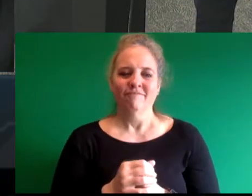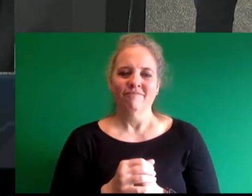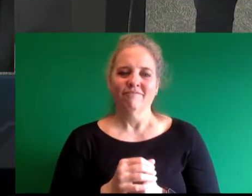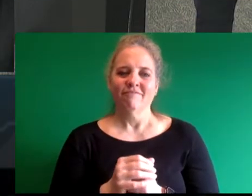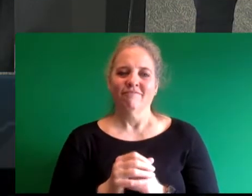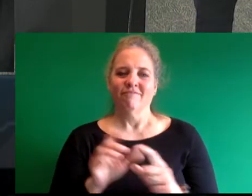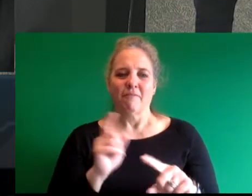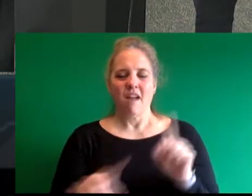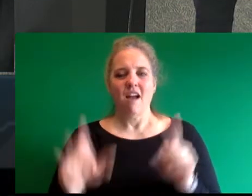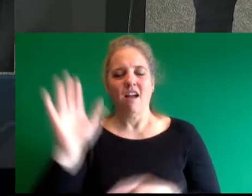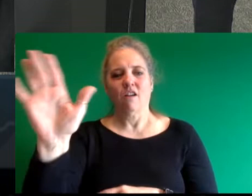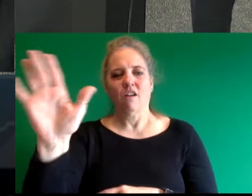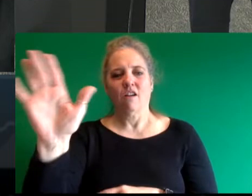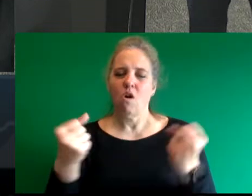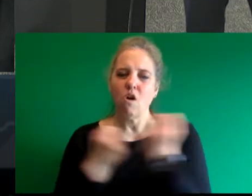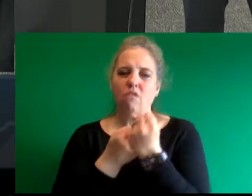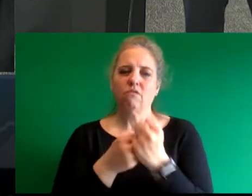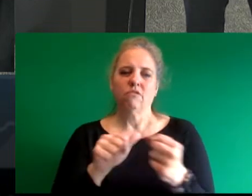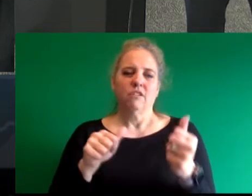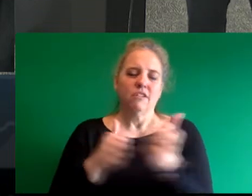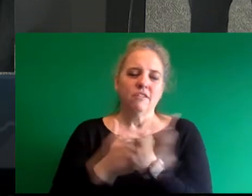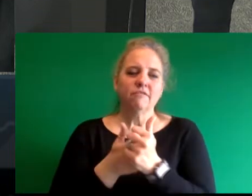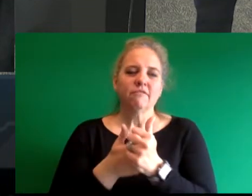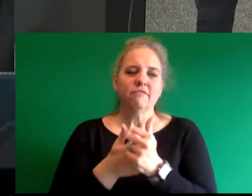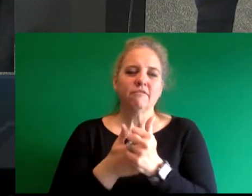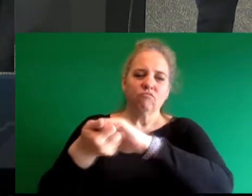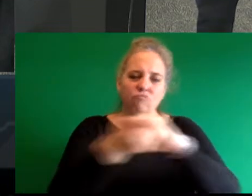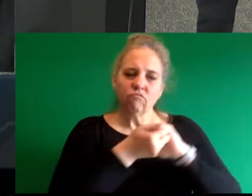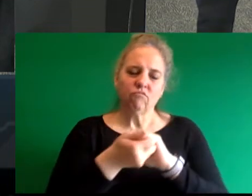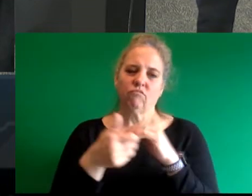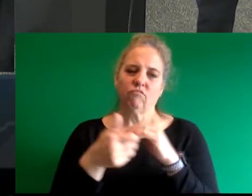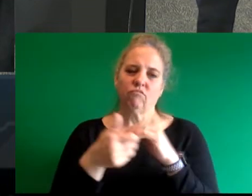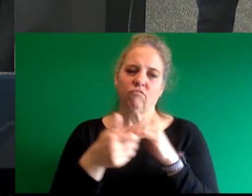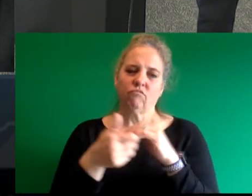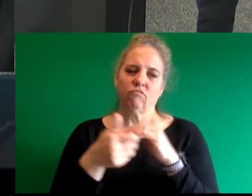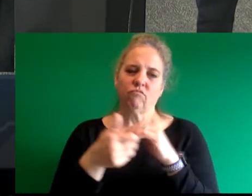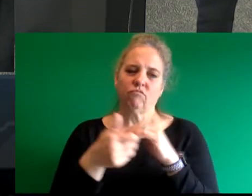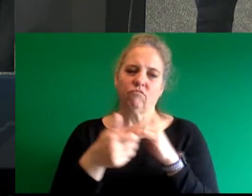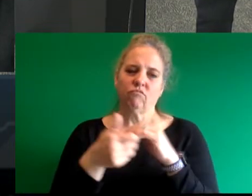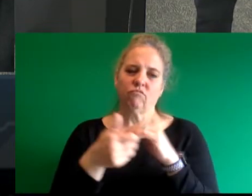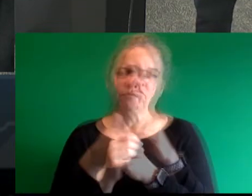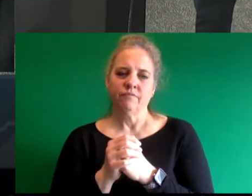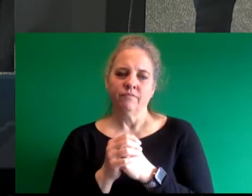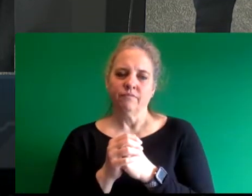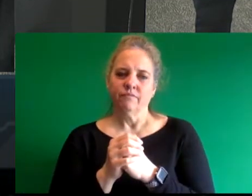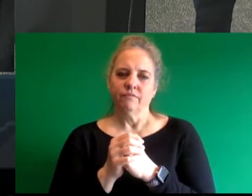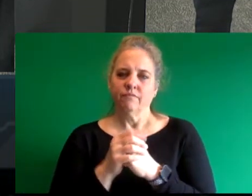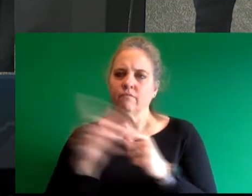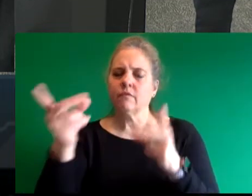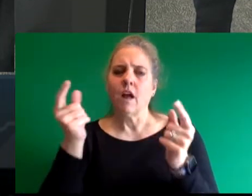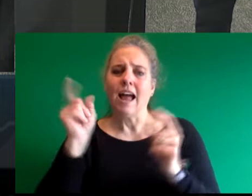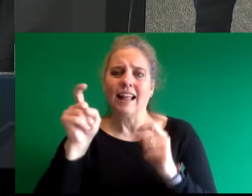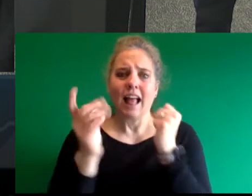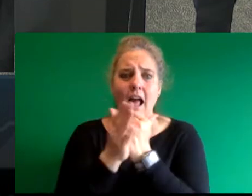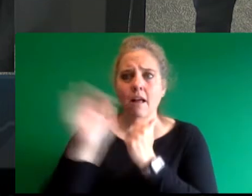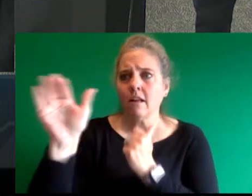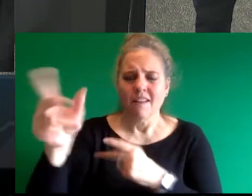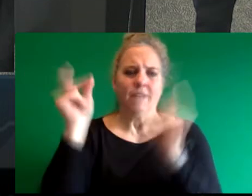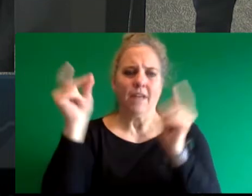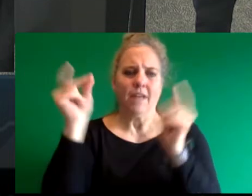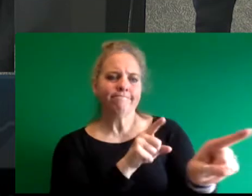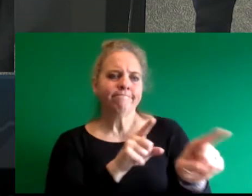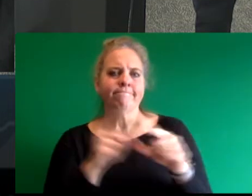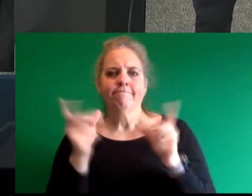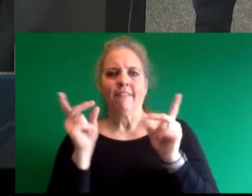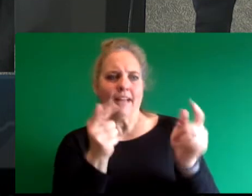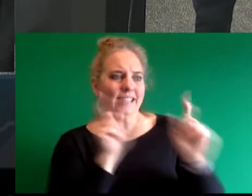you've always been so responsive. It didn't matter when we needed to flex and change plans, whether that was to